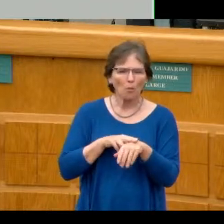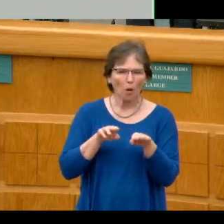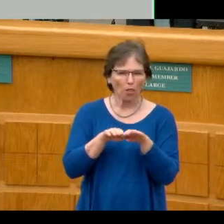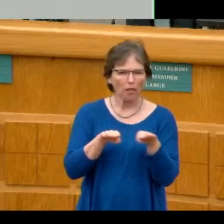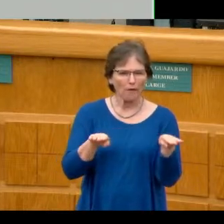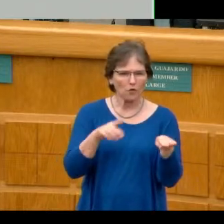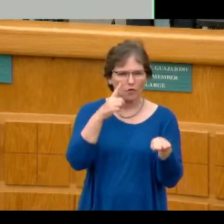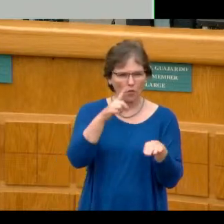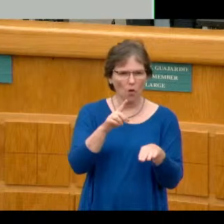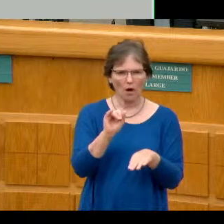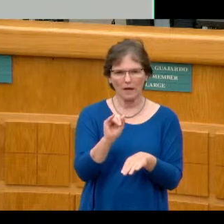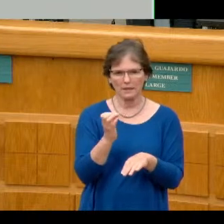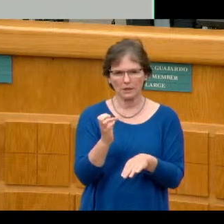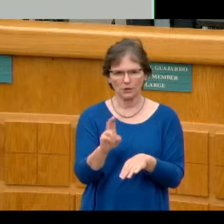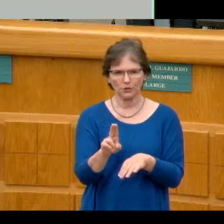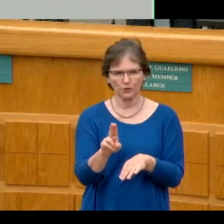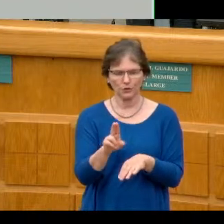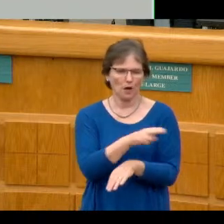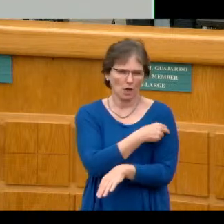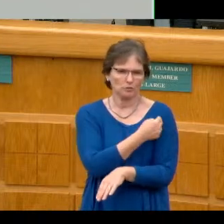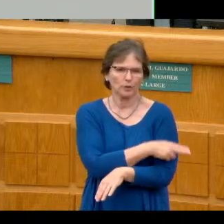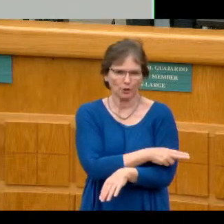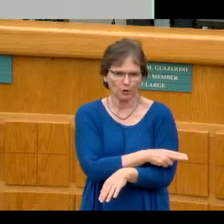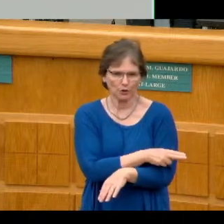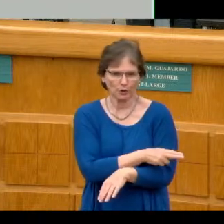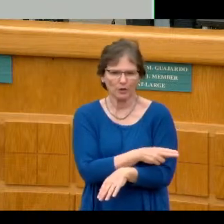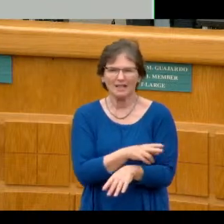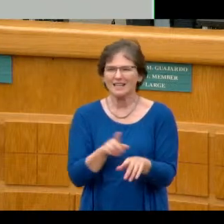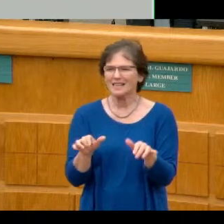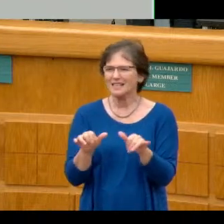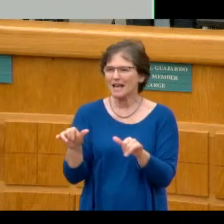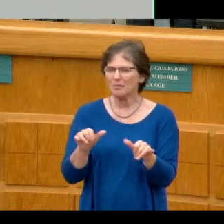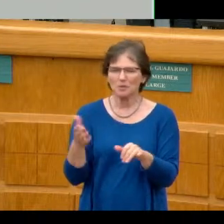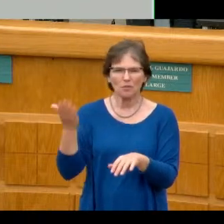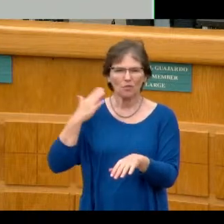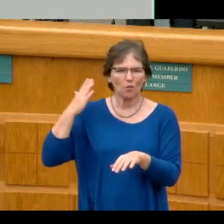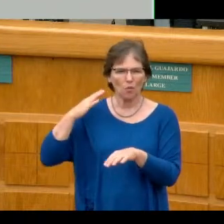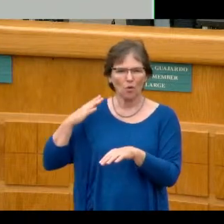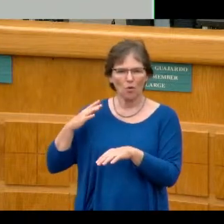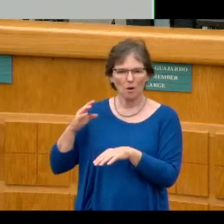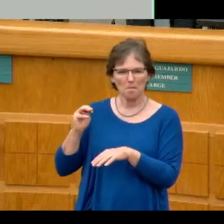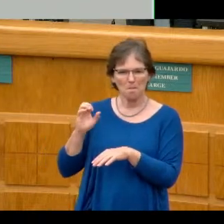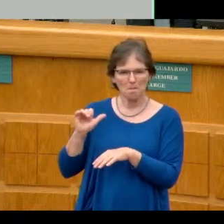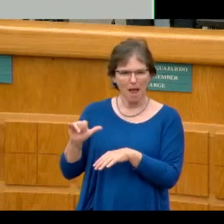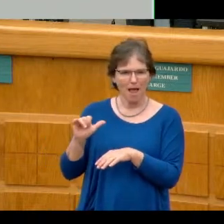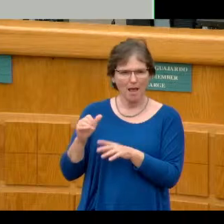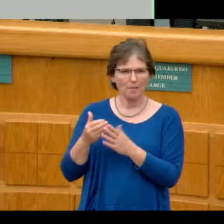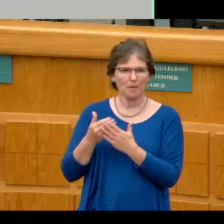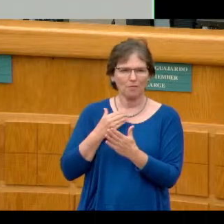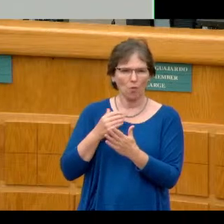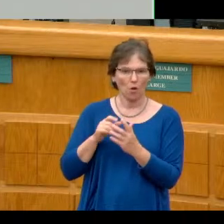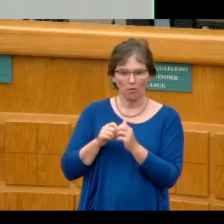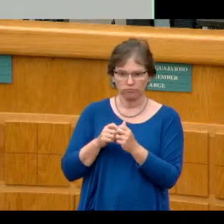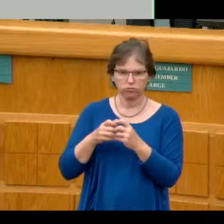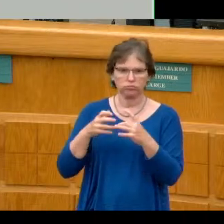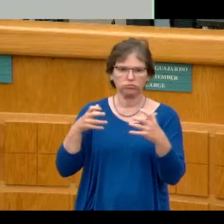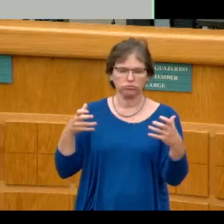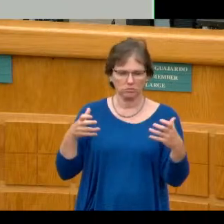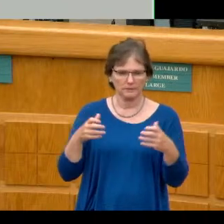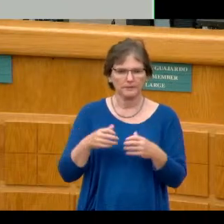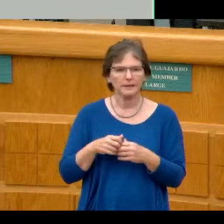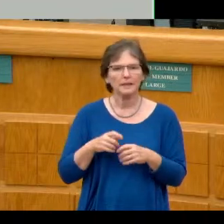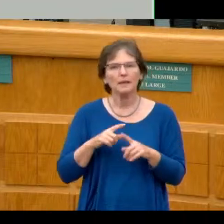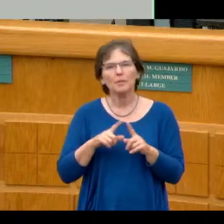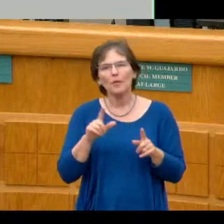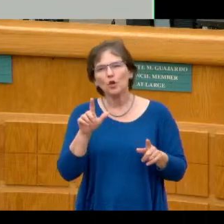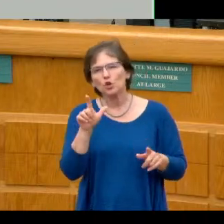at 26 people in the Coastal Bend right now that are COVID positive out of 142 people in the ICU overall. Now,